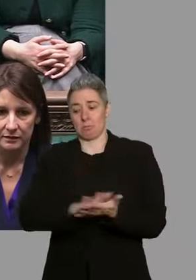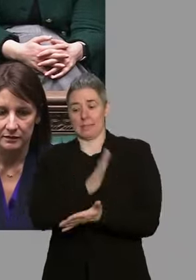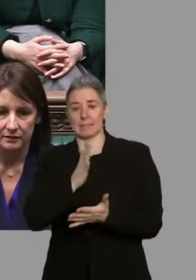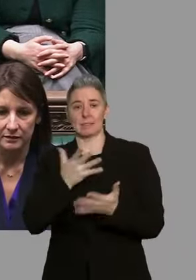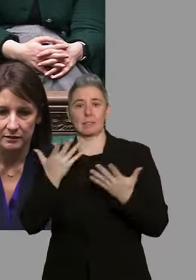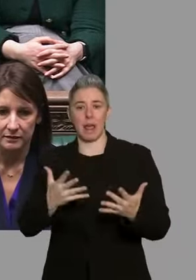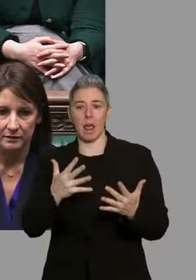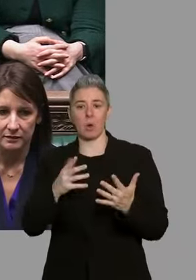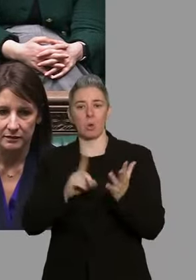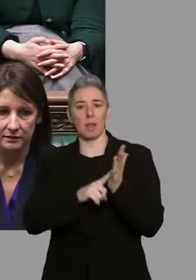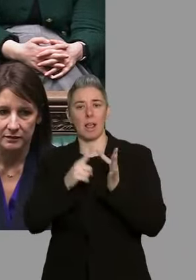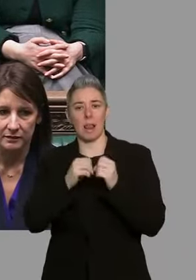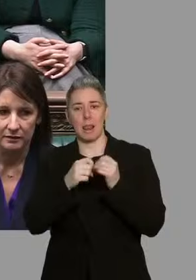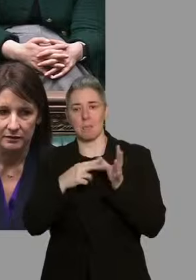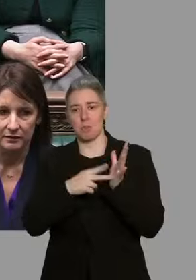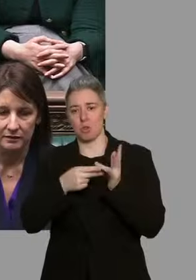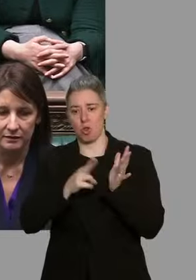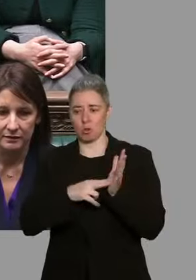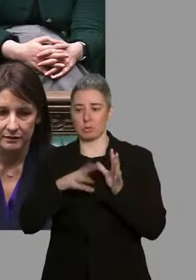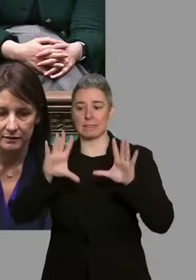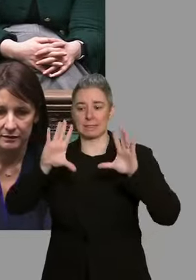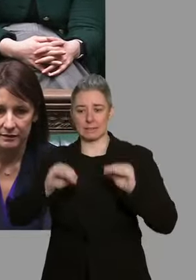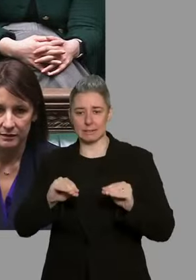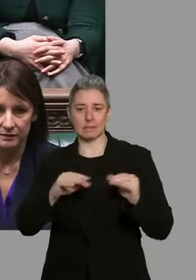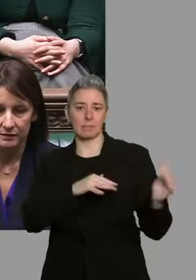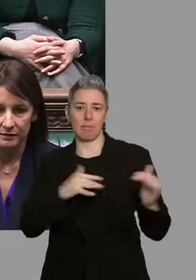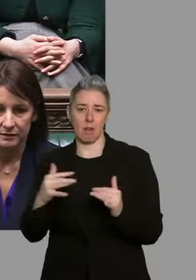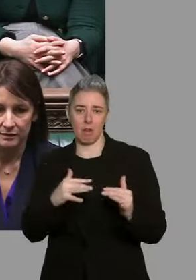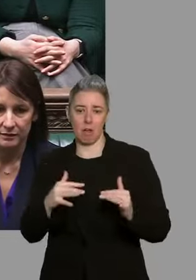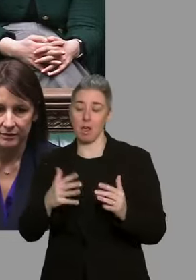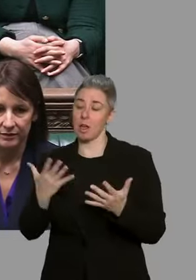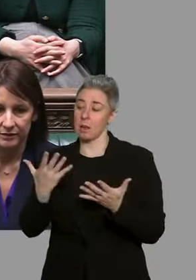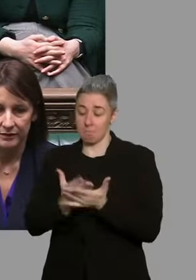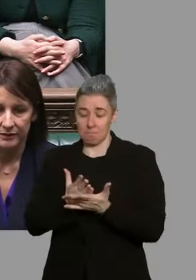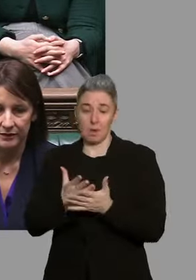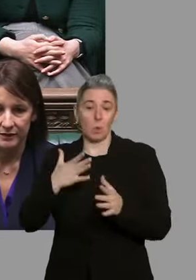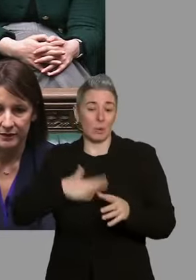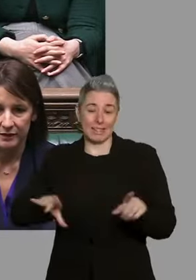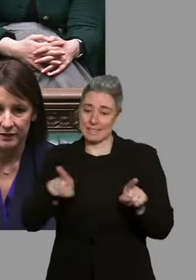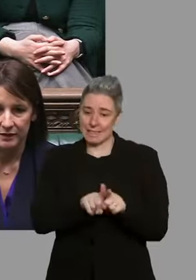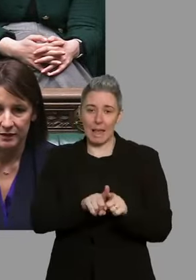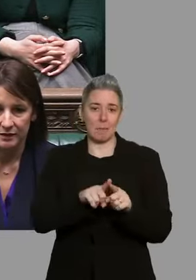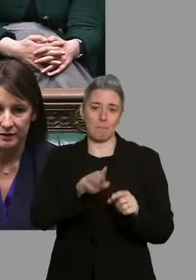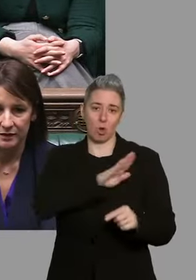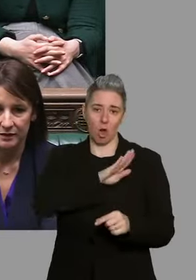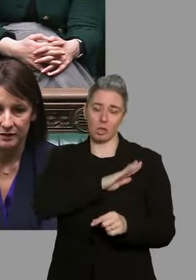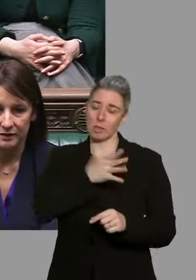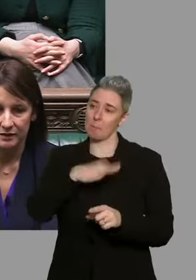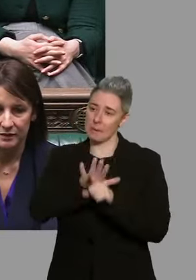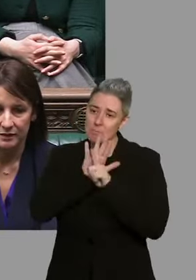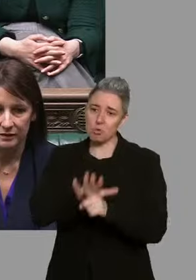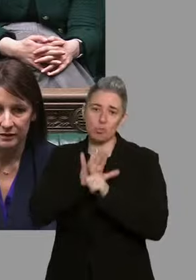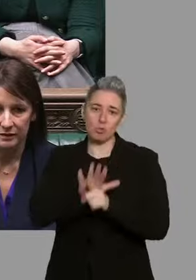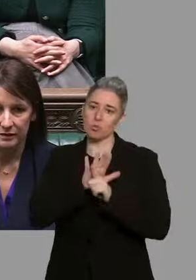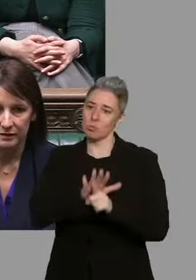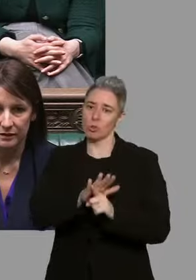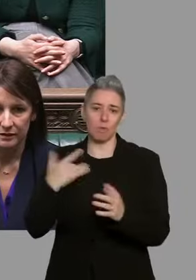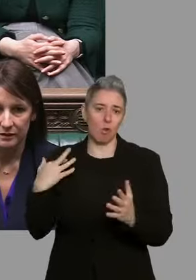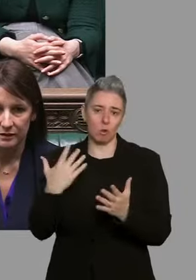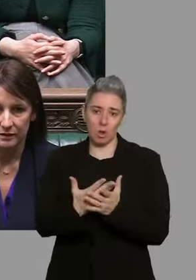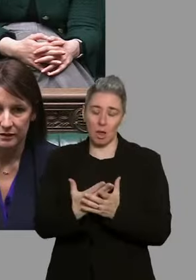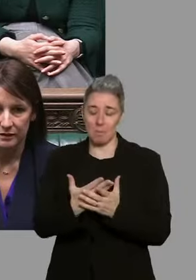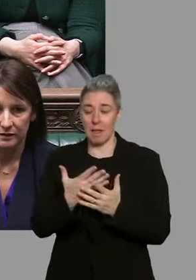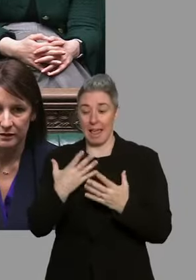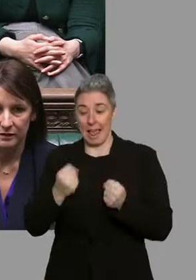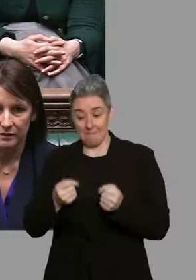now in Gaza, something we've been pressing for some time. There's intense talks going on to that end at the moment, as she knows. That